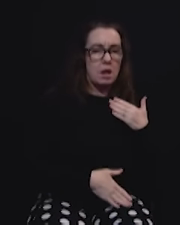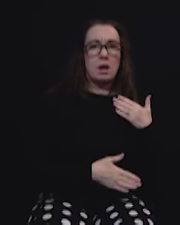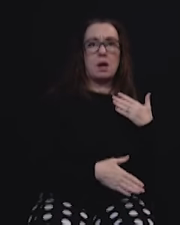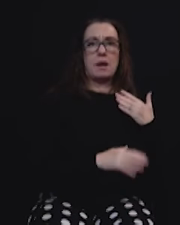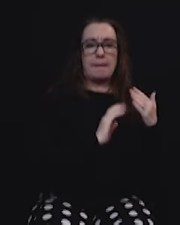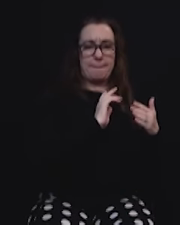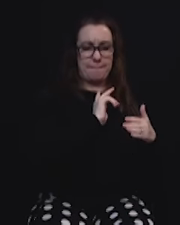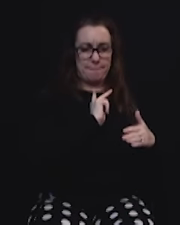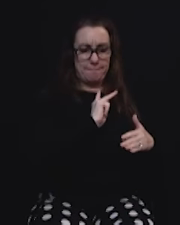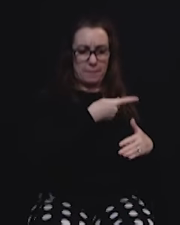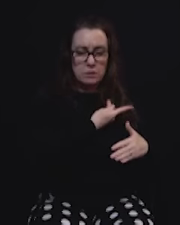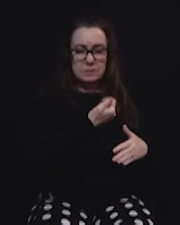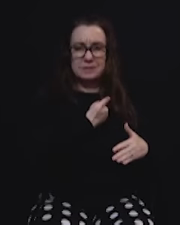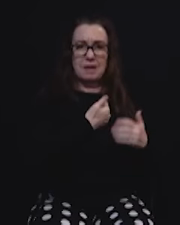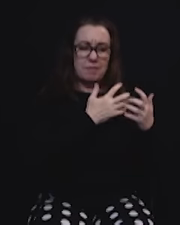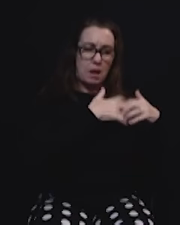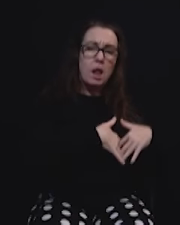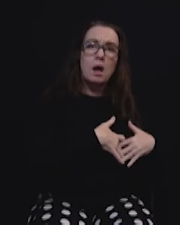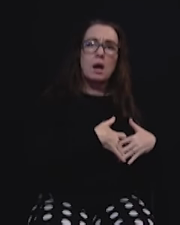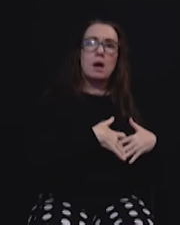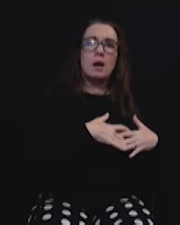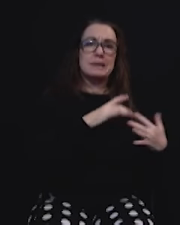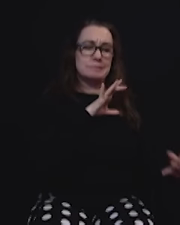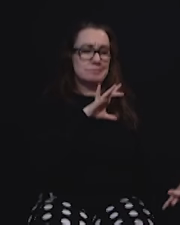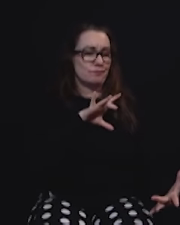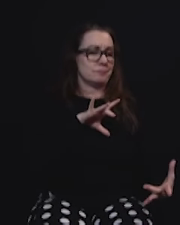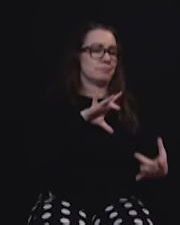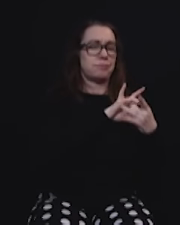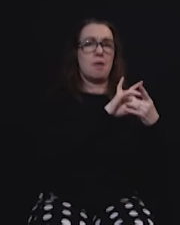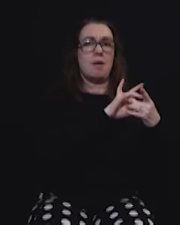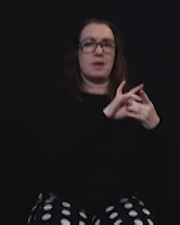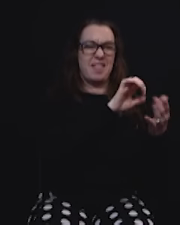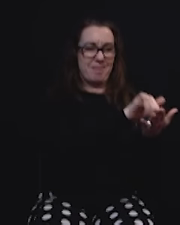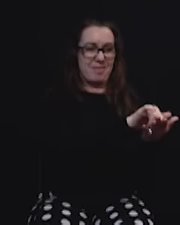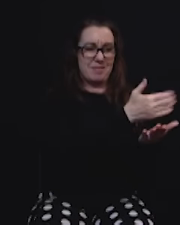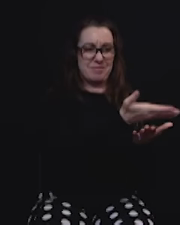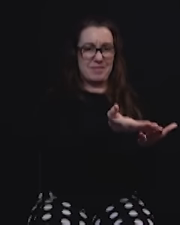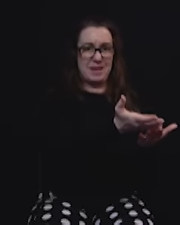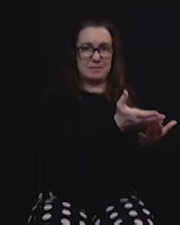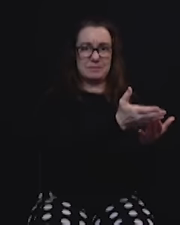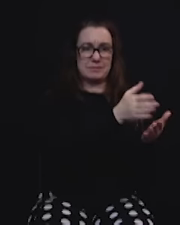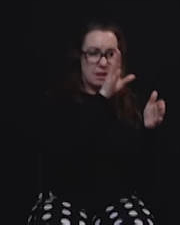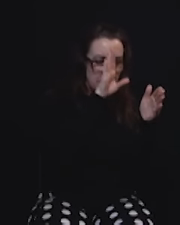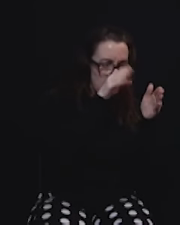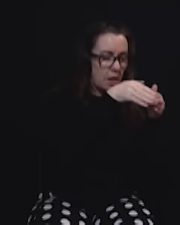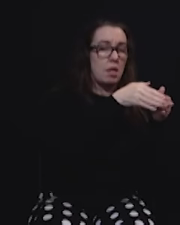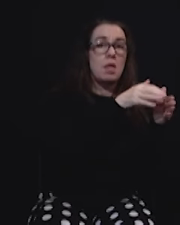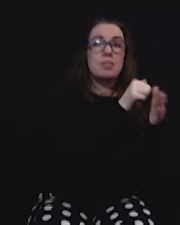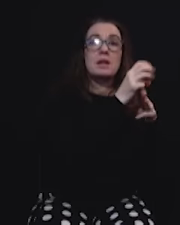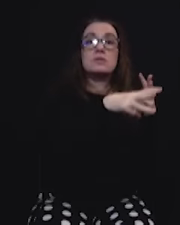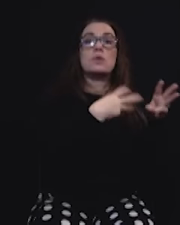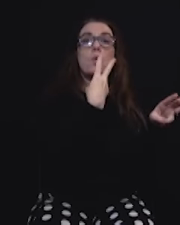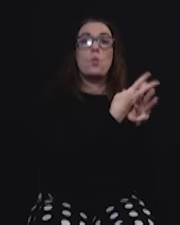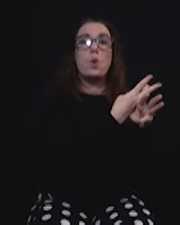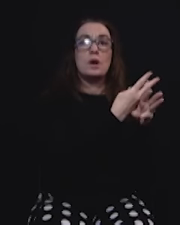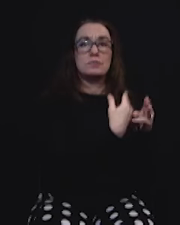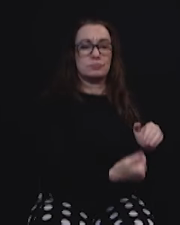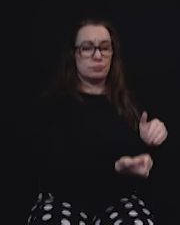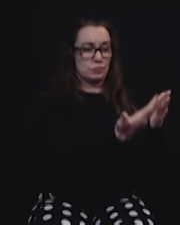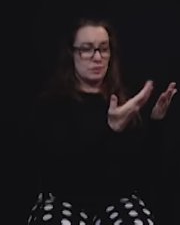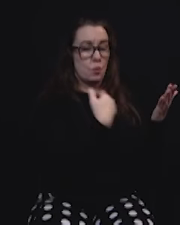personally, become tied to that very thing. That's the world that we're sent to